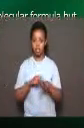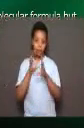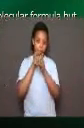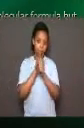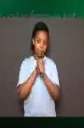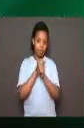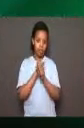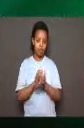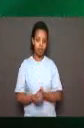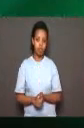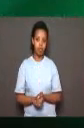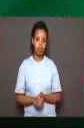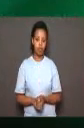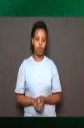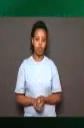Time's up.